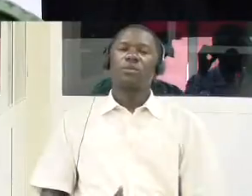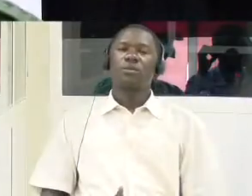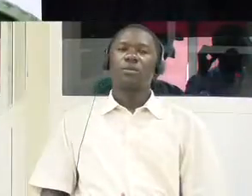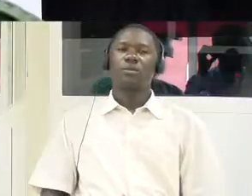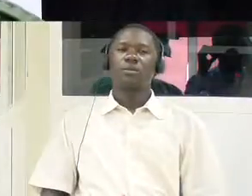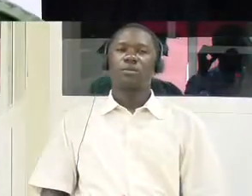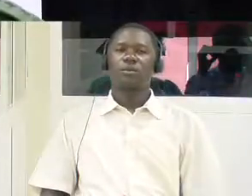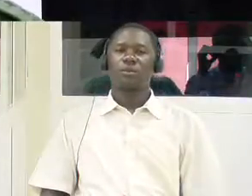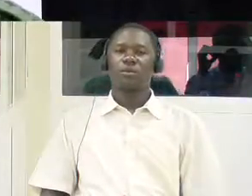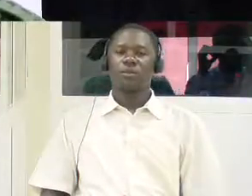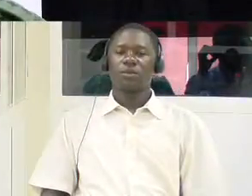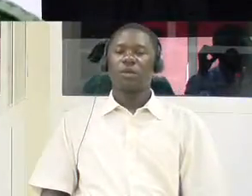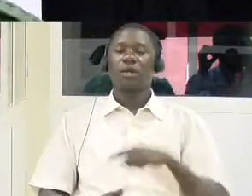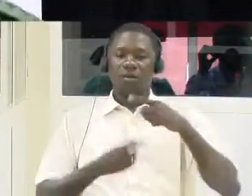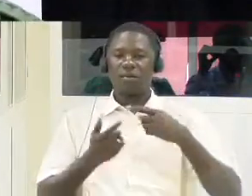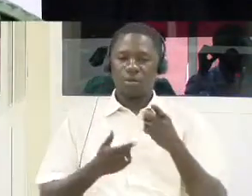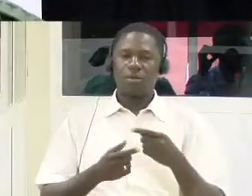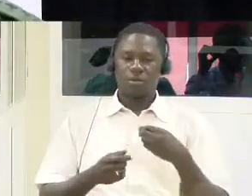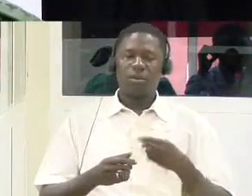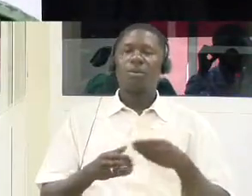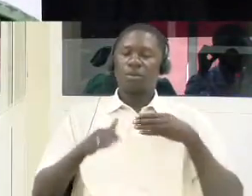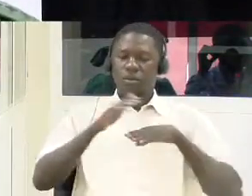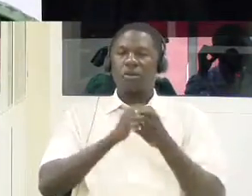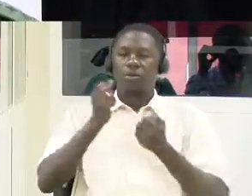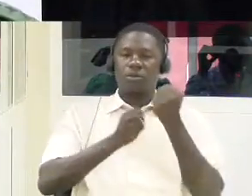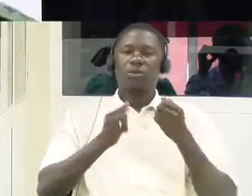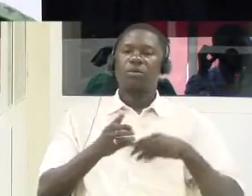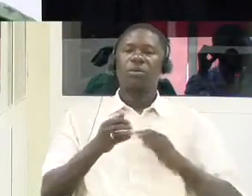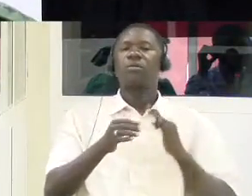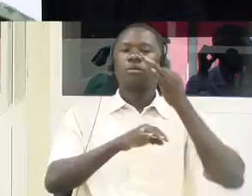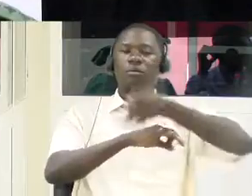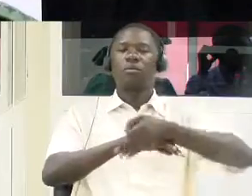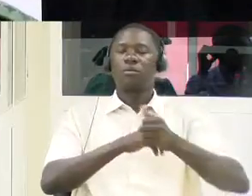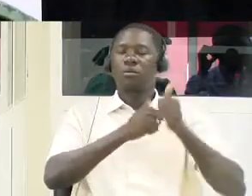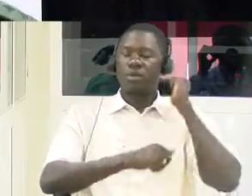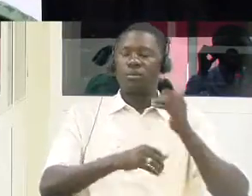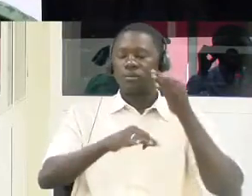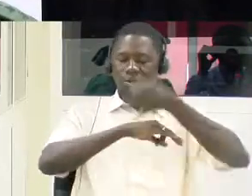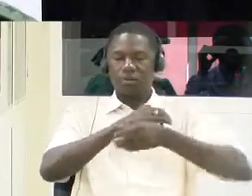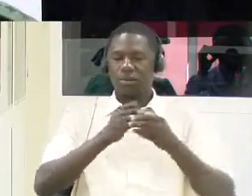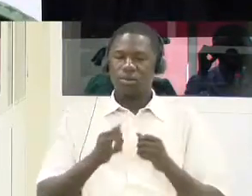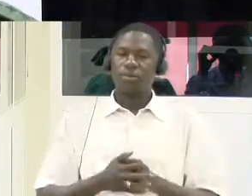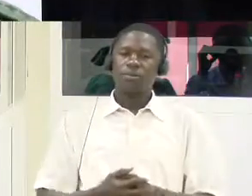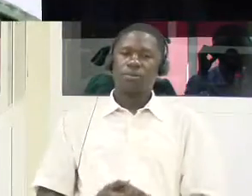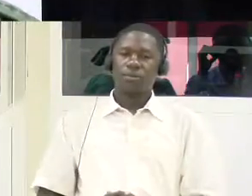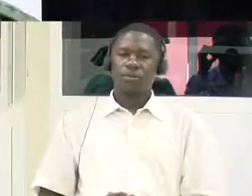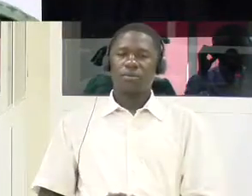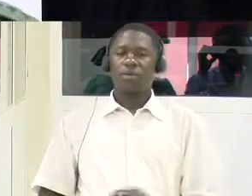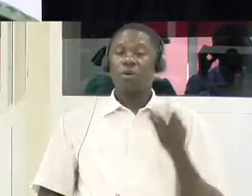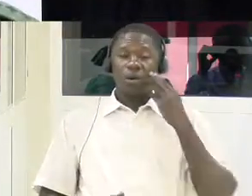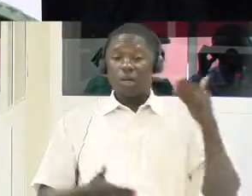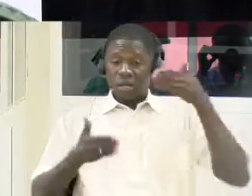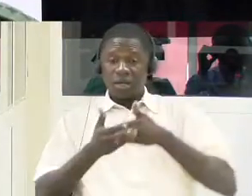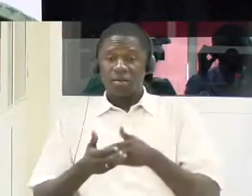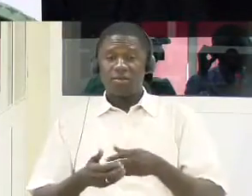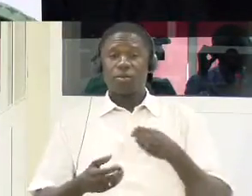So then after that, I boarded the vehicle and I went back to Fajara Barracks. When I arrived at Fajara Barracks, my commanding officer was